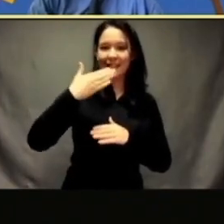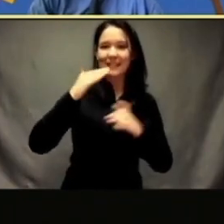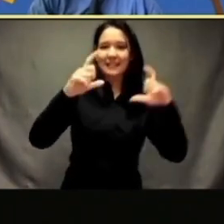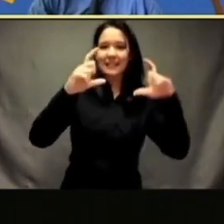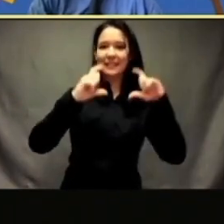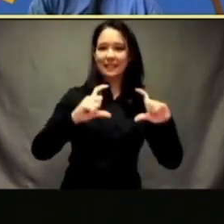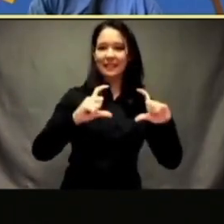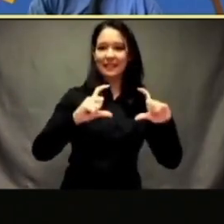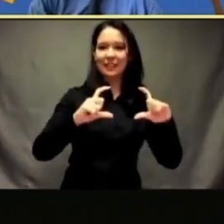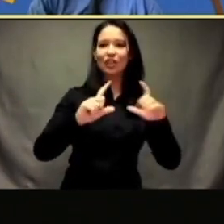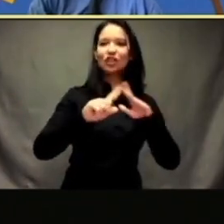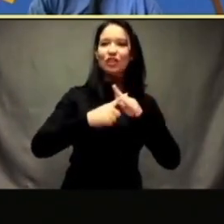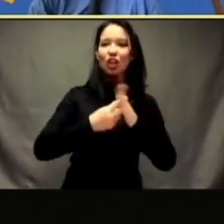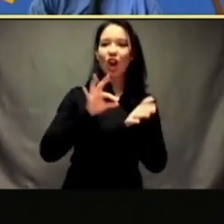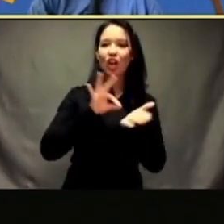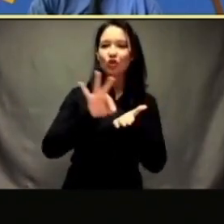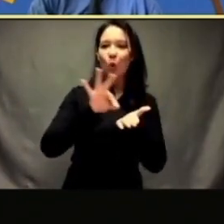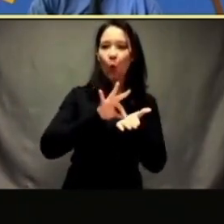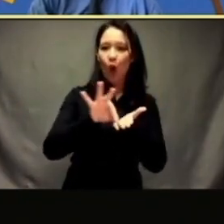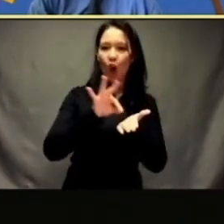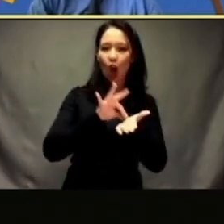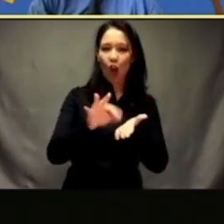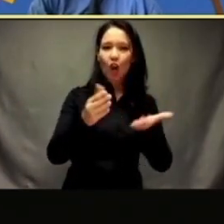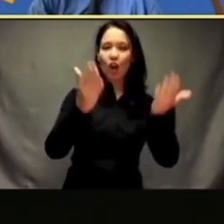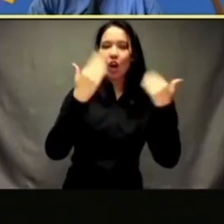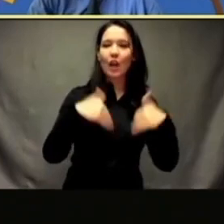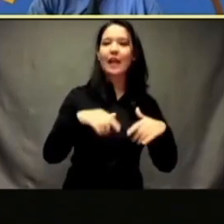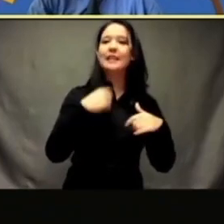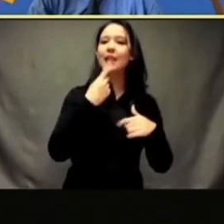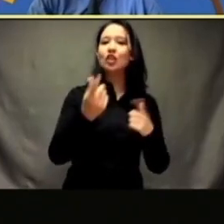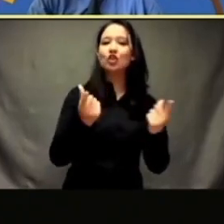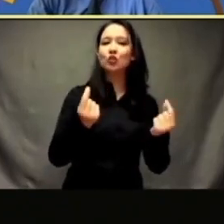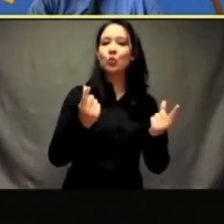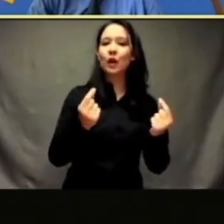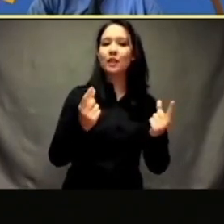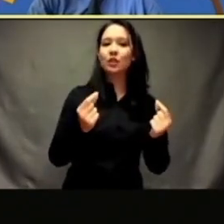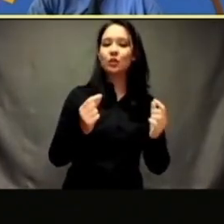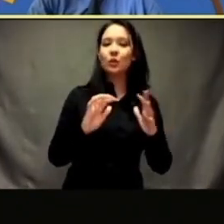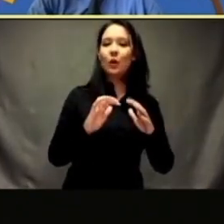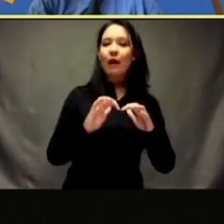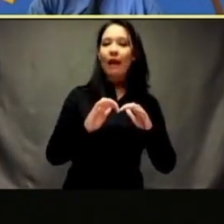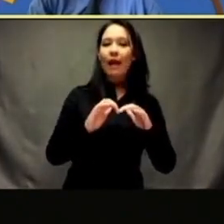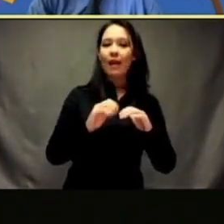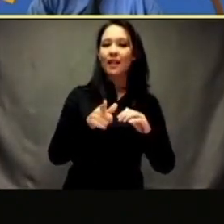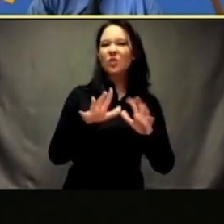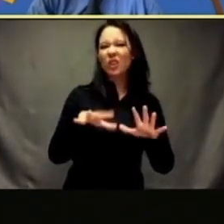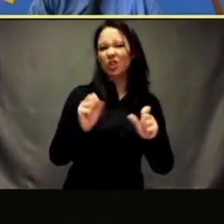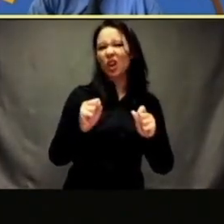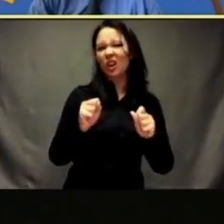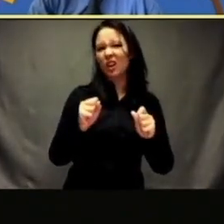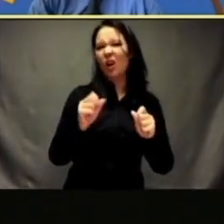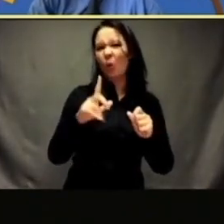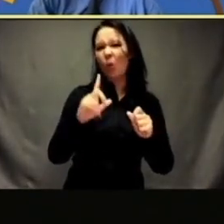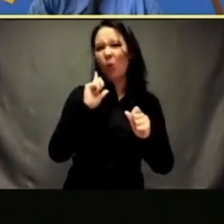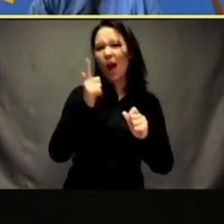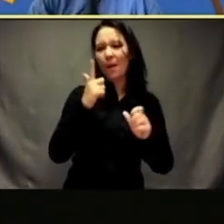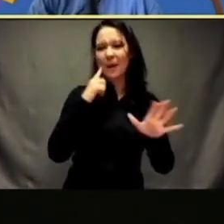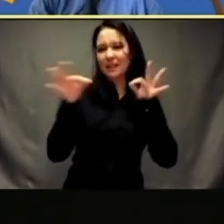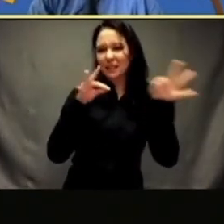the score. And then it tells you what to do. This is why it took a while to start. And then it's gonna broadcast